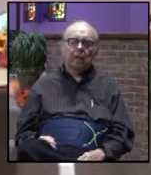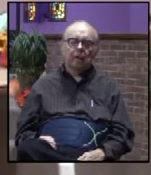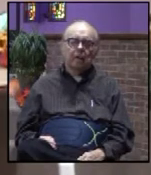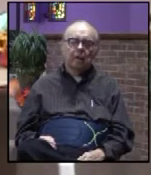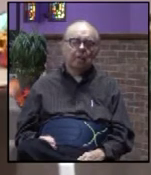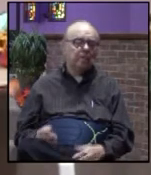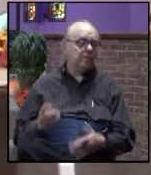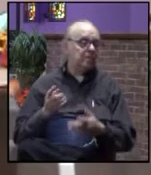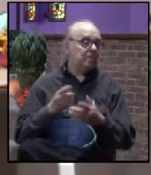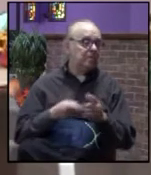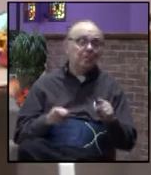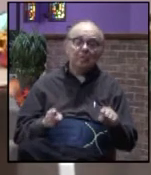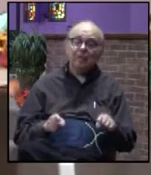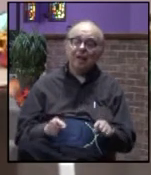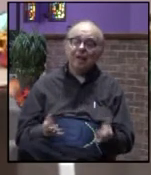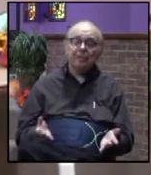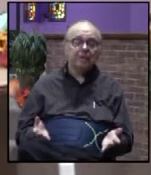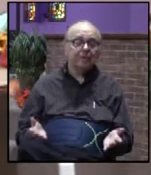what happened here?